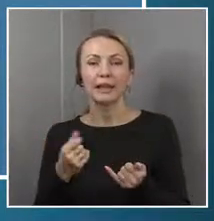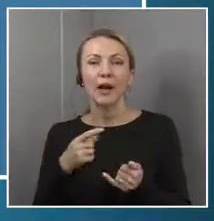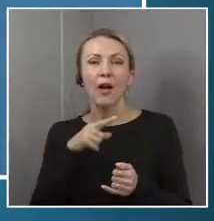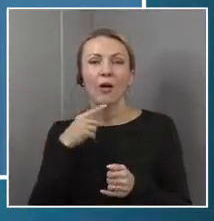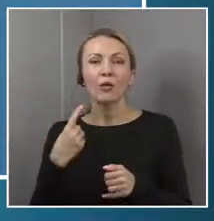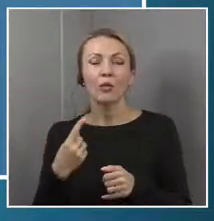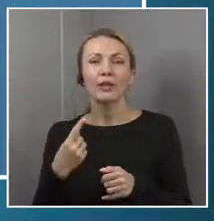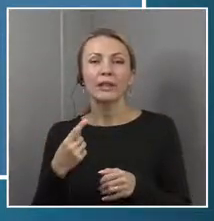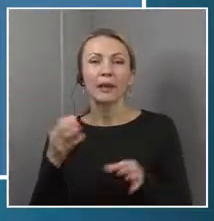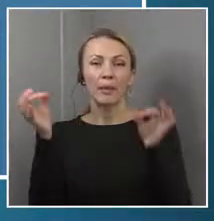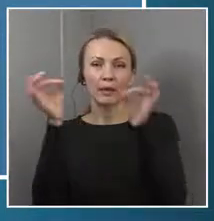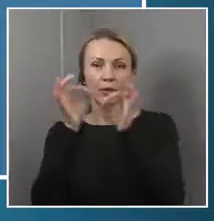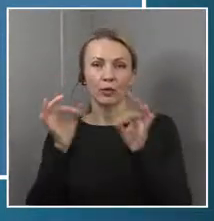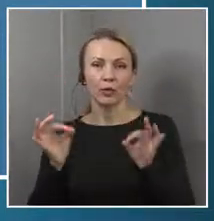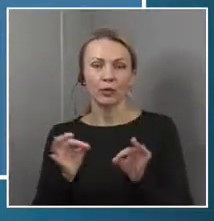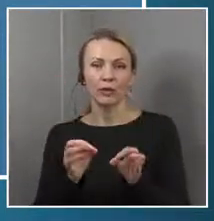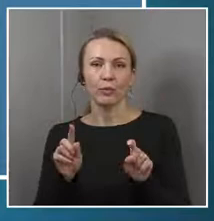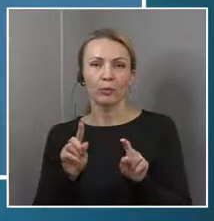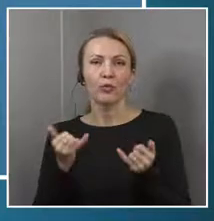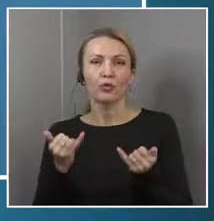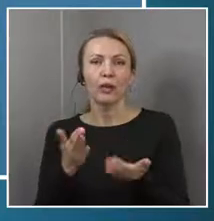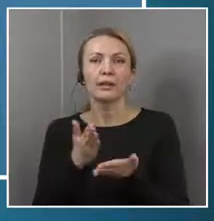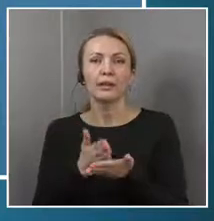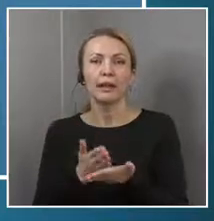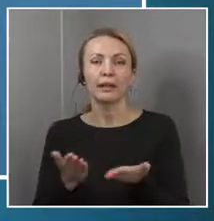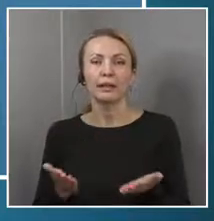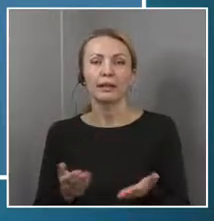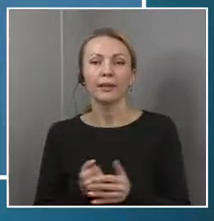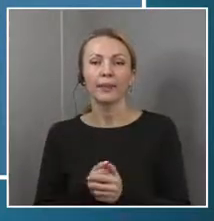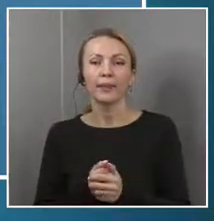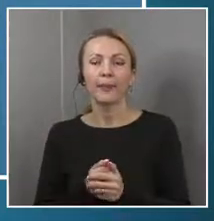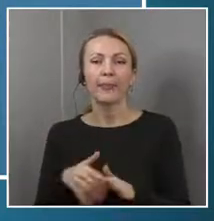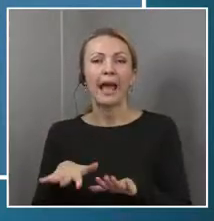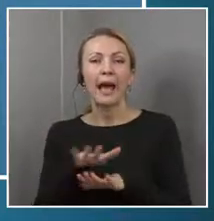and about contemporary Russian art in particular.